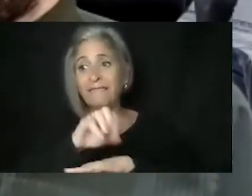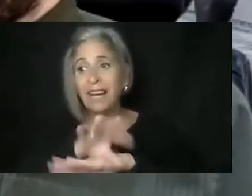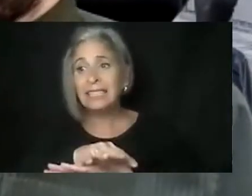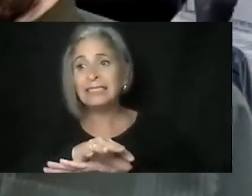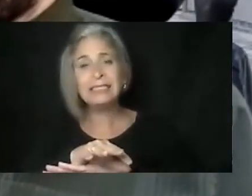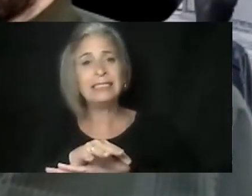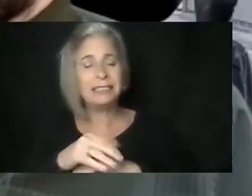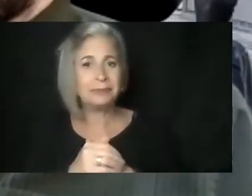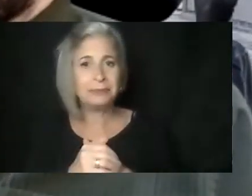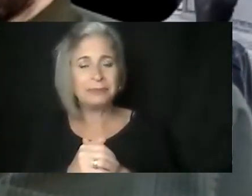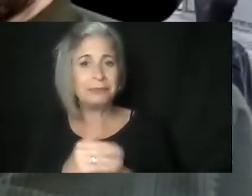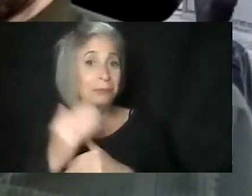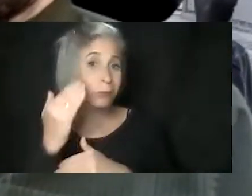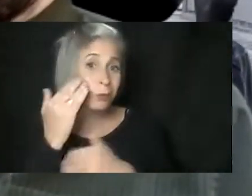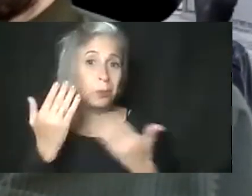is,